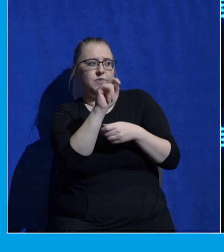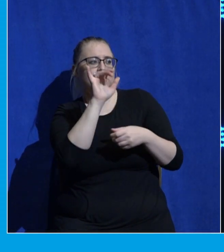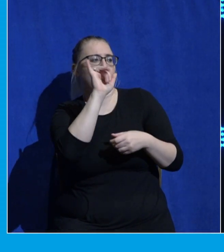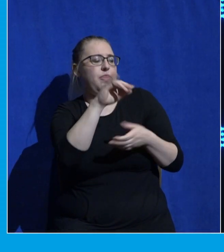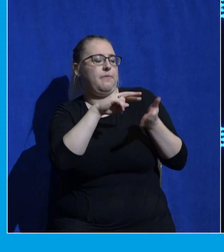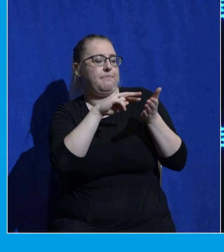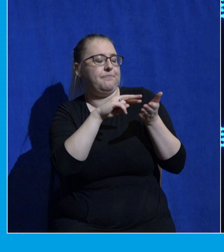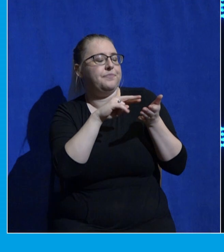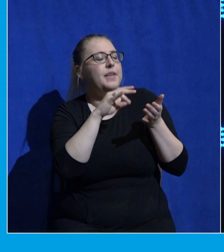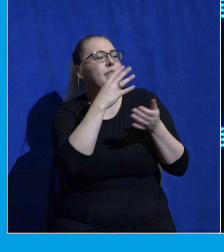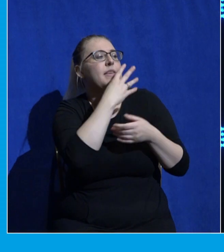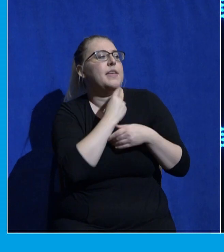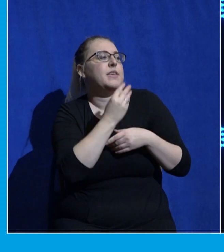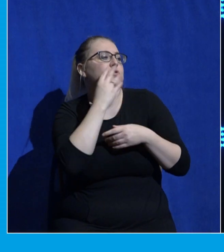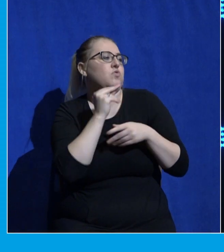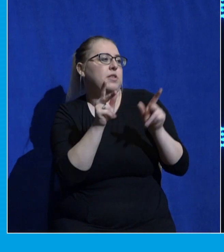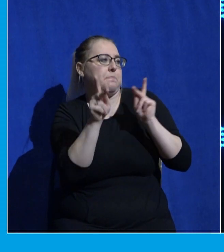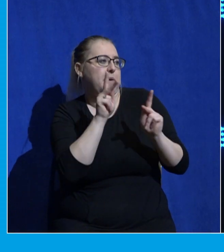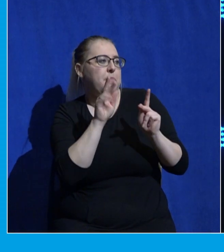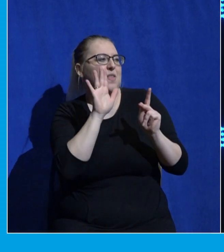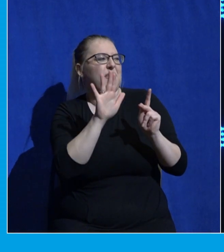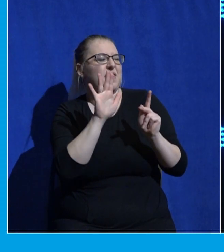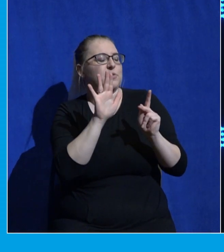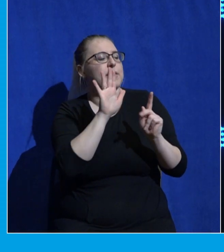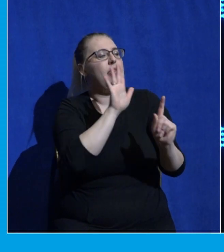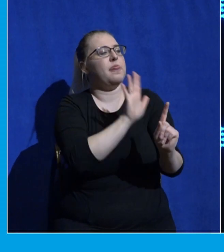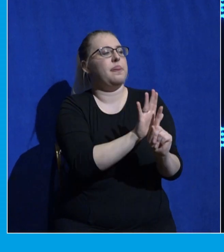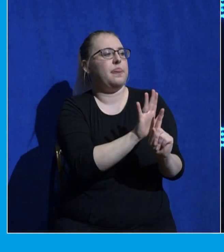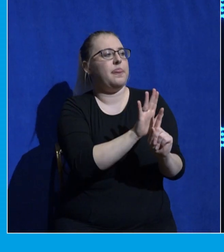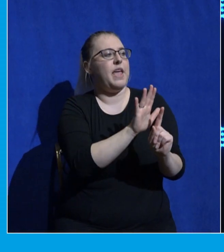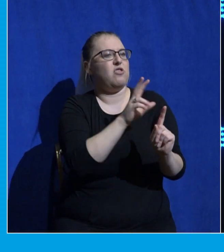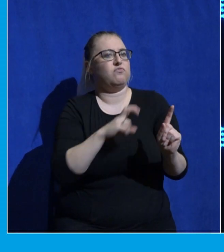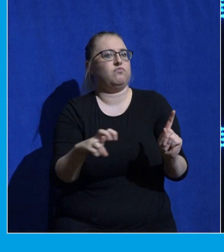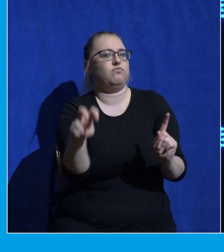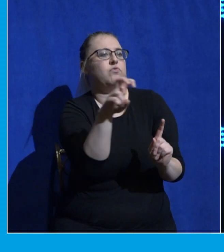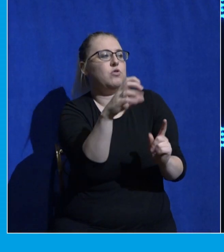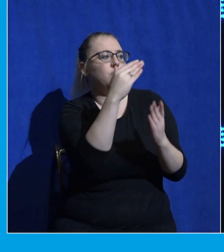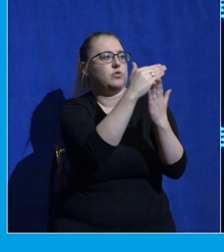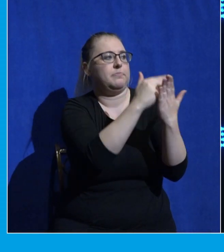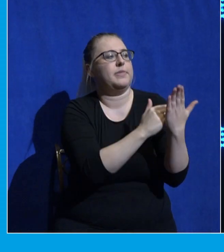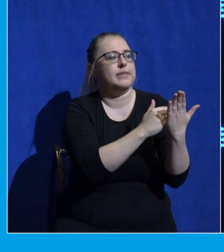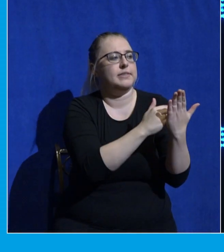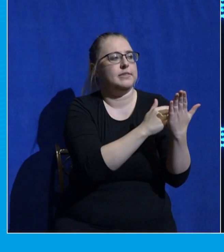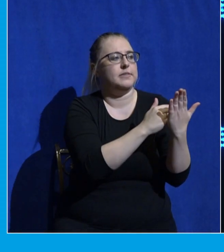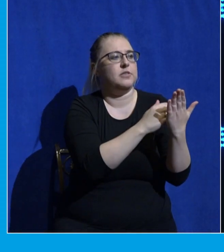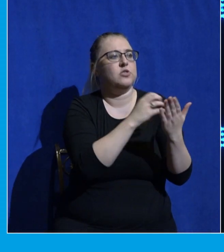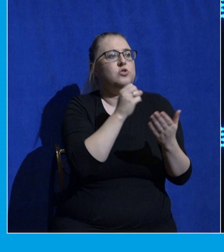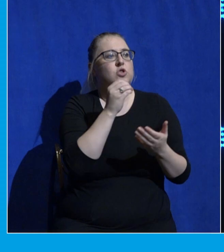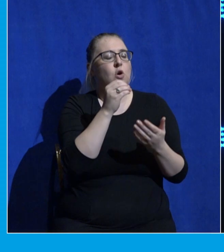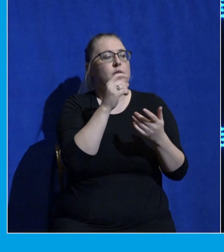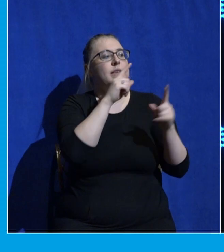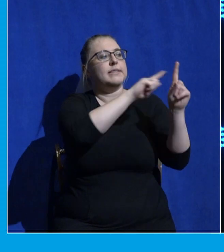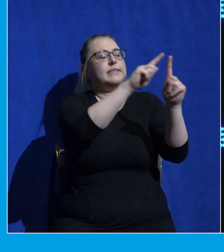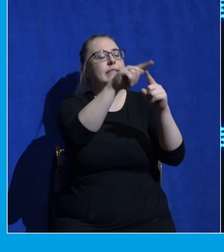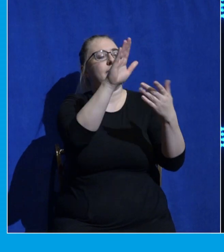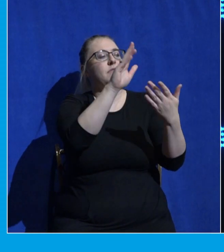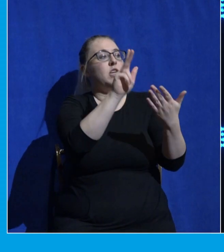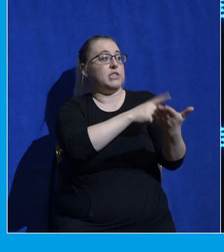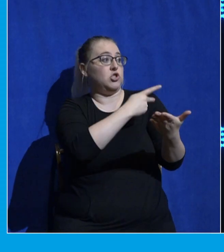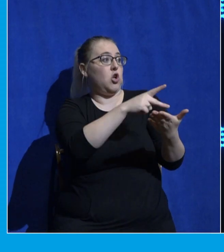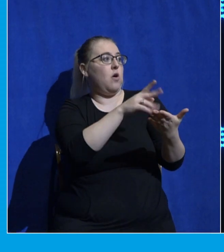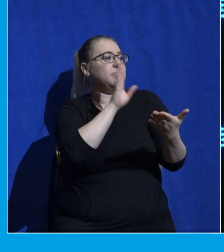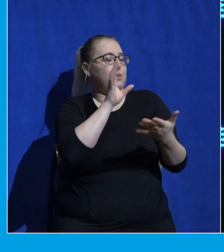for the people of Israel. Let me explain. The people of Israel would sing the song of ascents, including Psalm